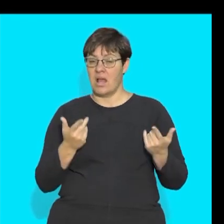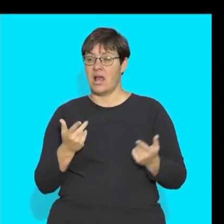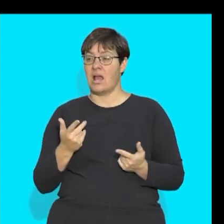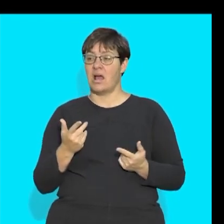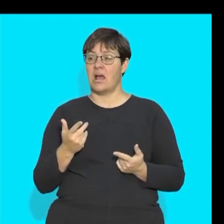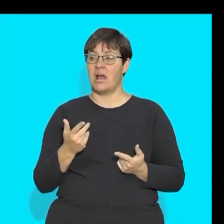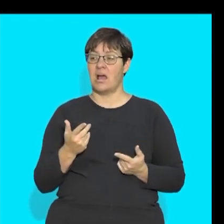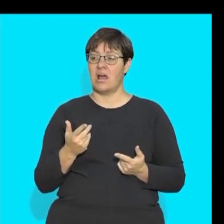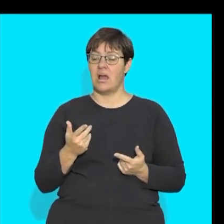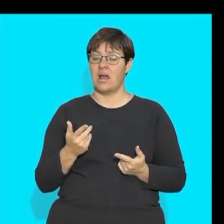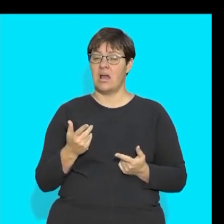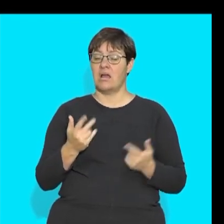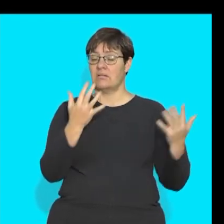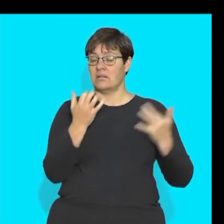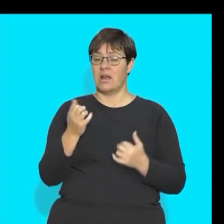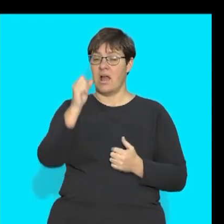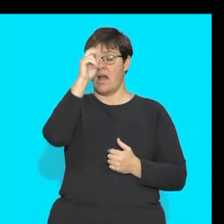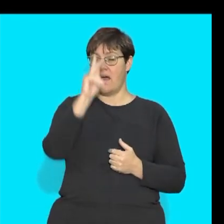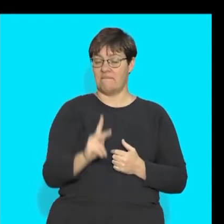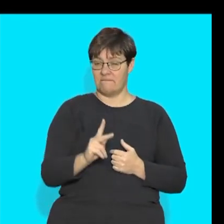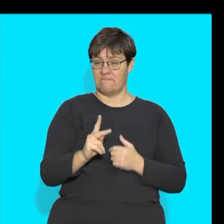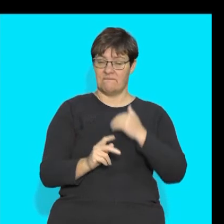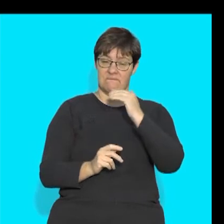kinetic energy is a half